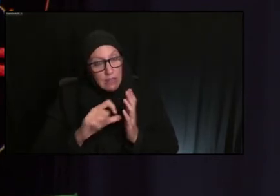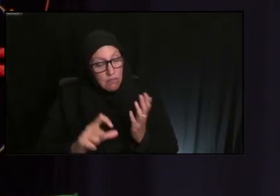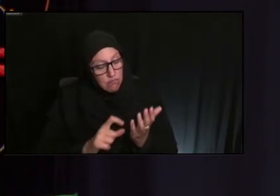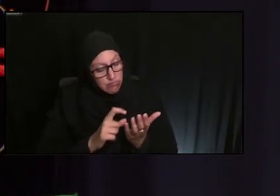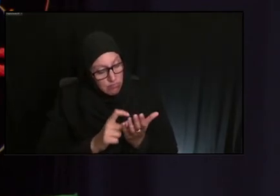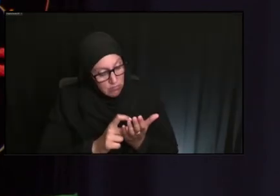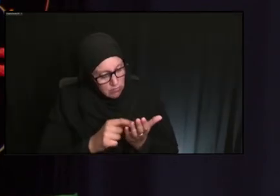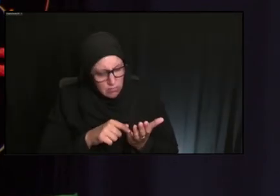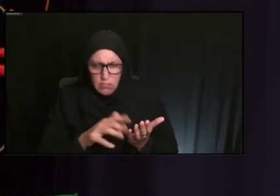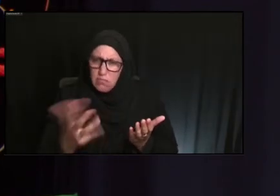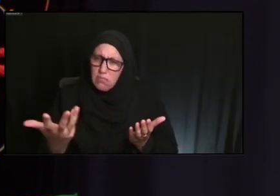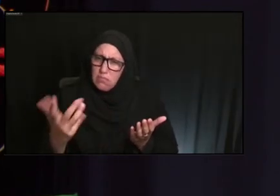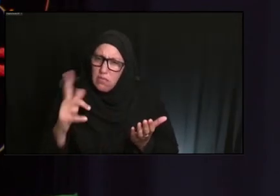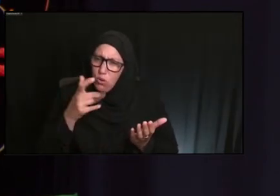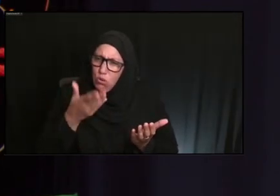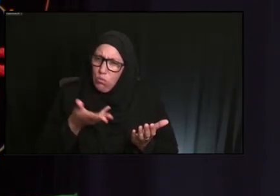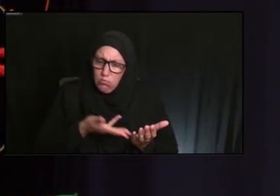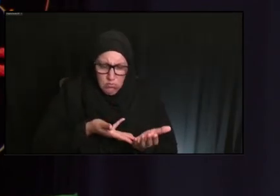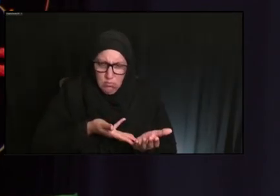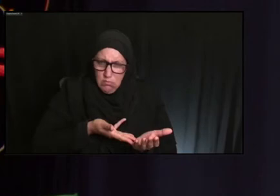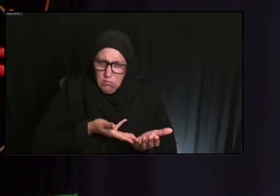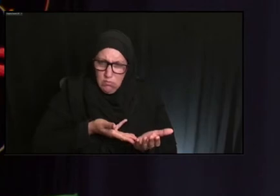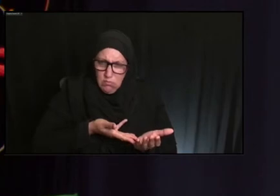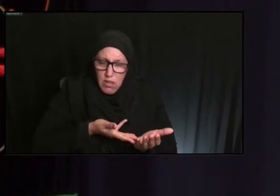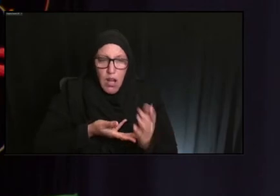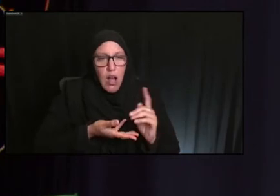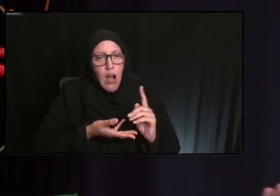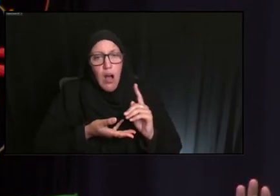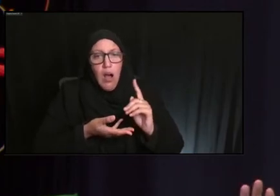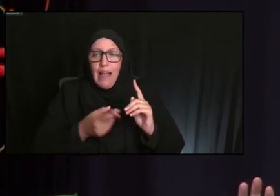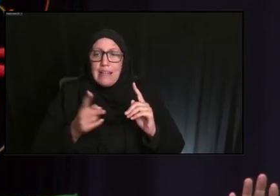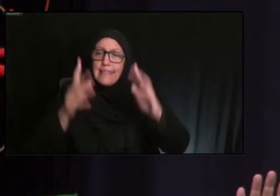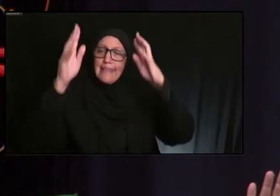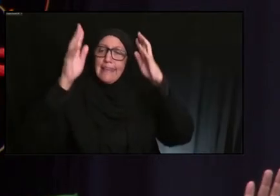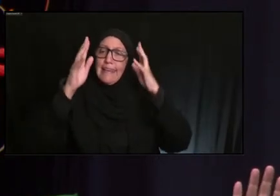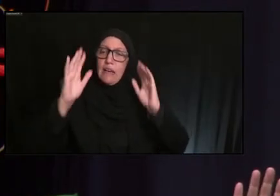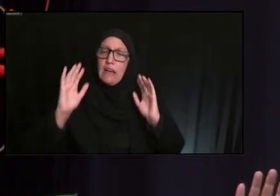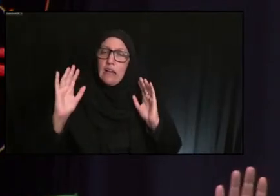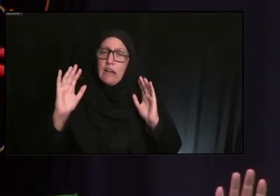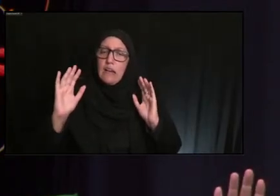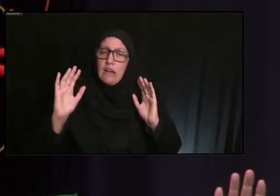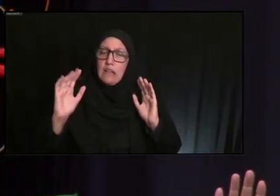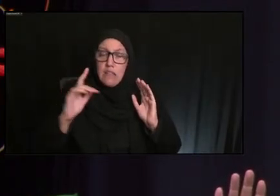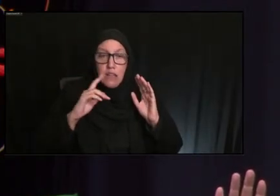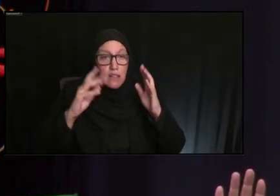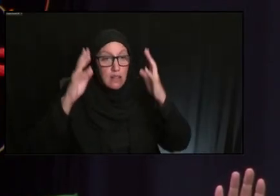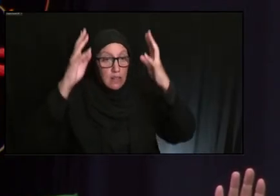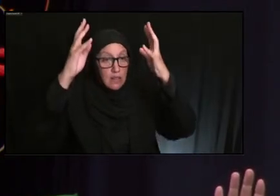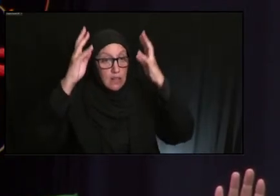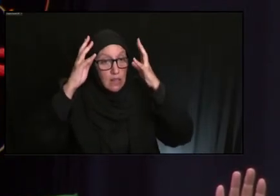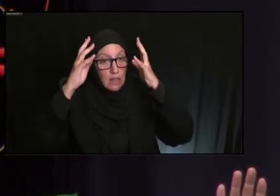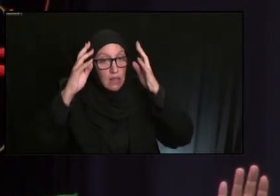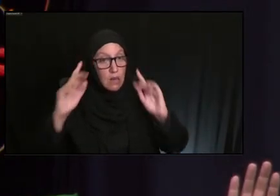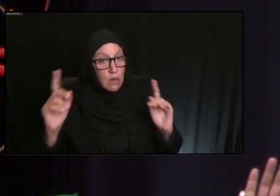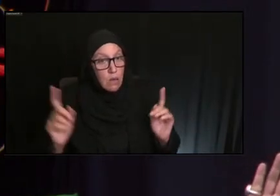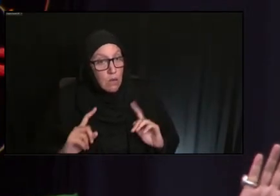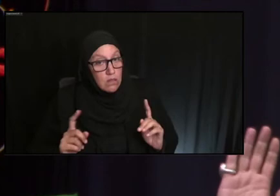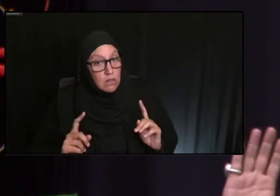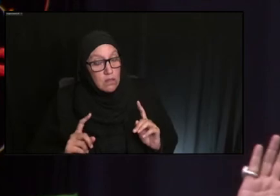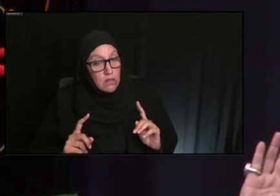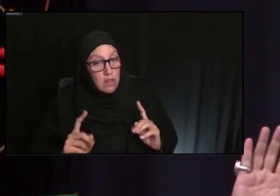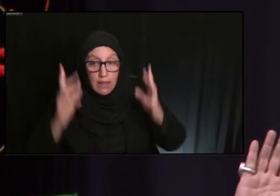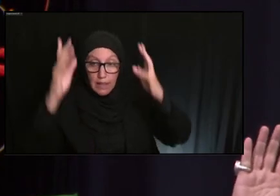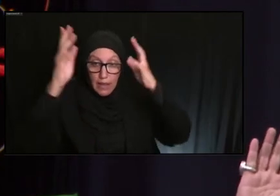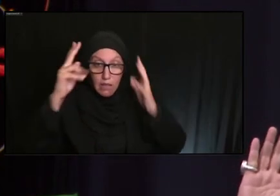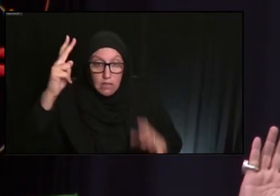that you have said exist?" And he says, "The king is what?" He says,